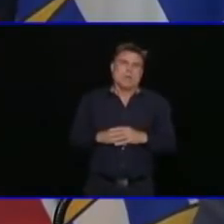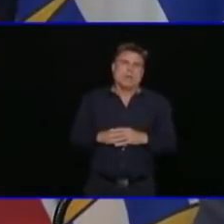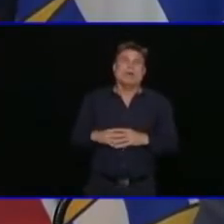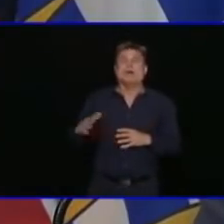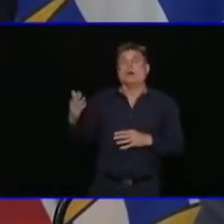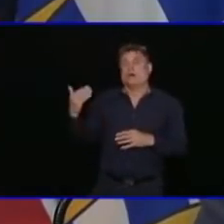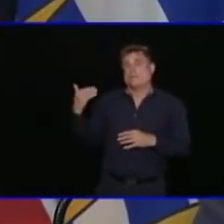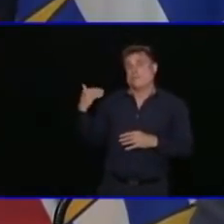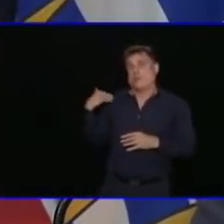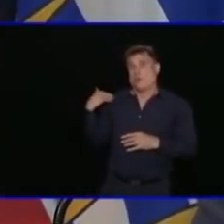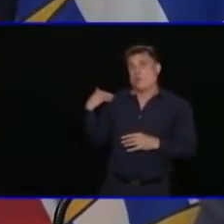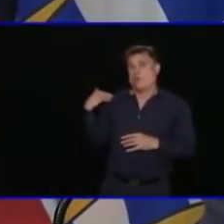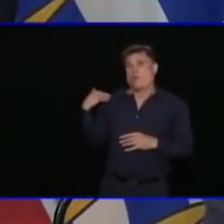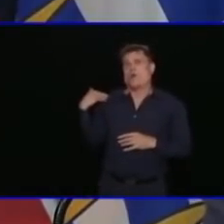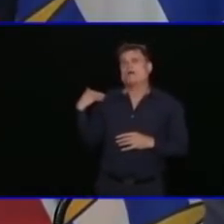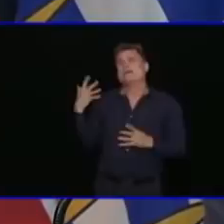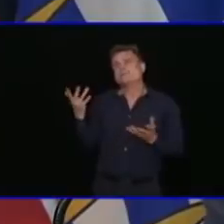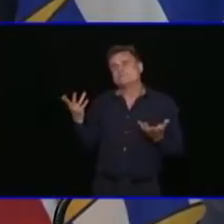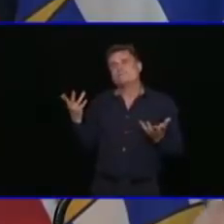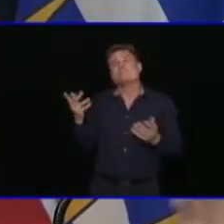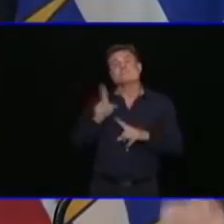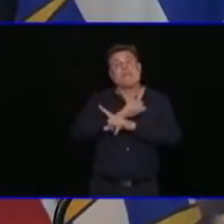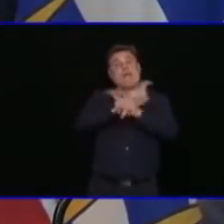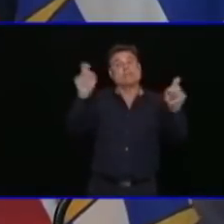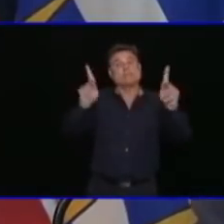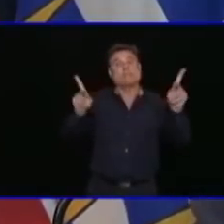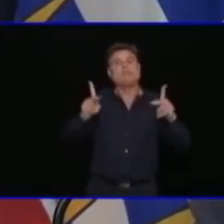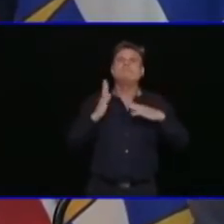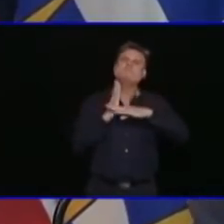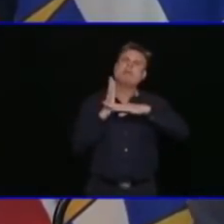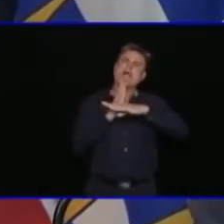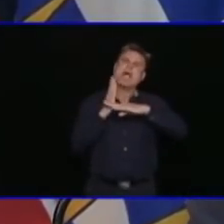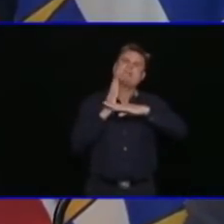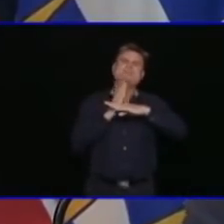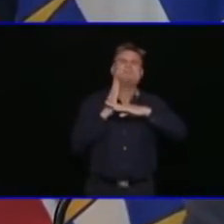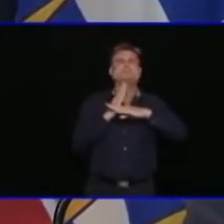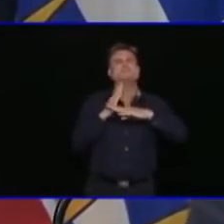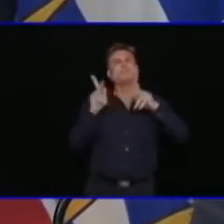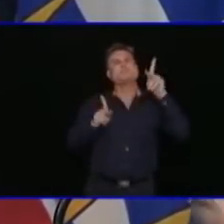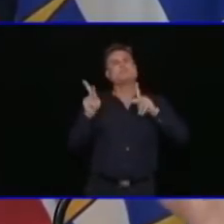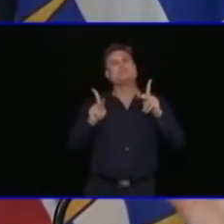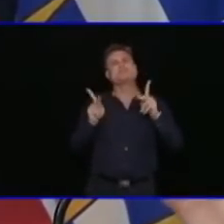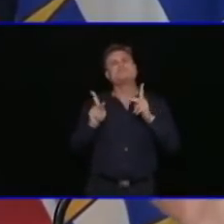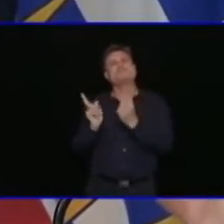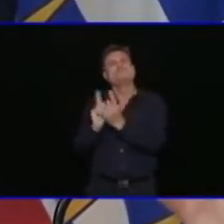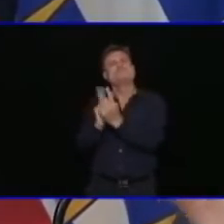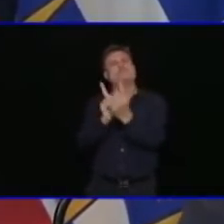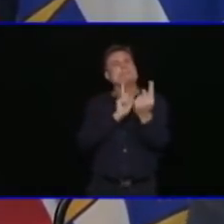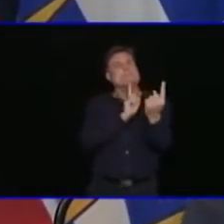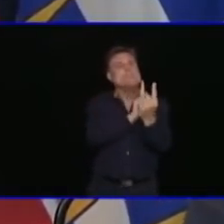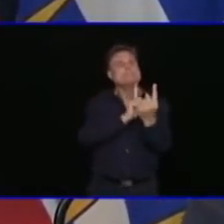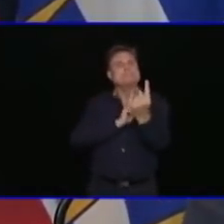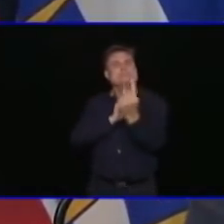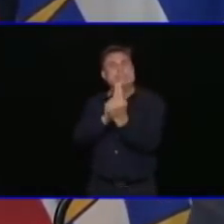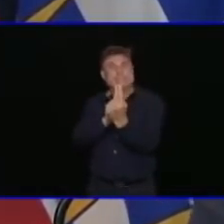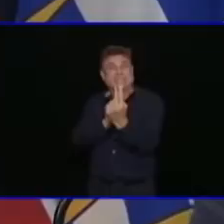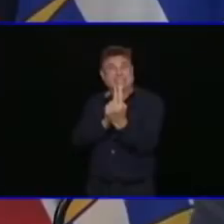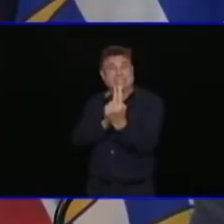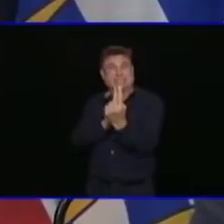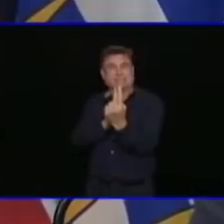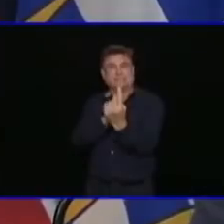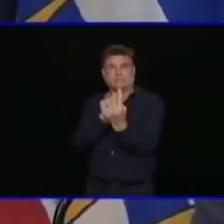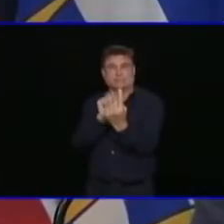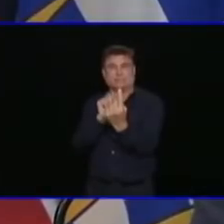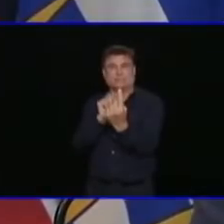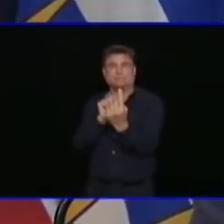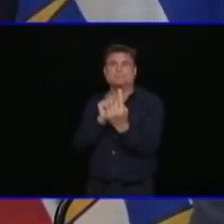to find those people and to notify them, make sure they know what they need to do. And quite frankly, people are a little